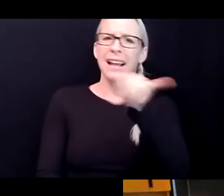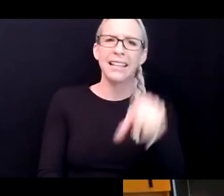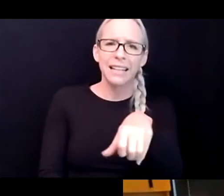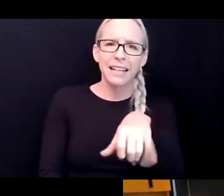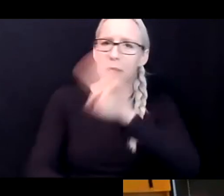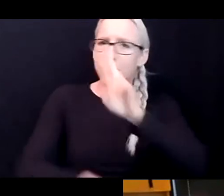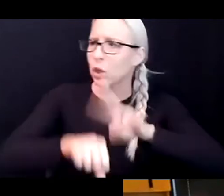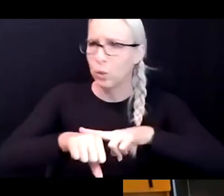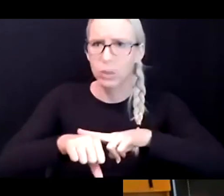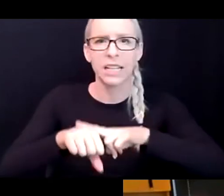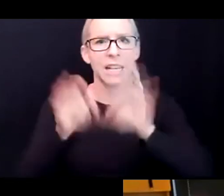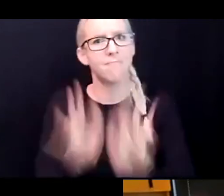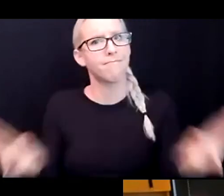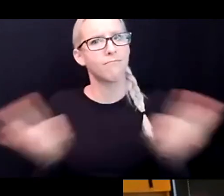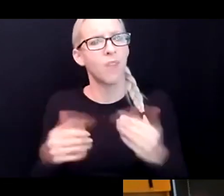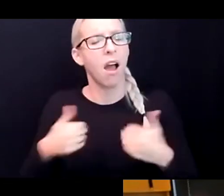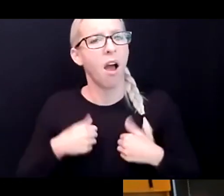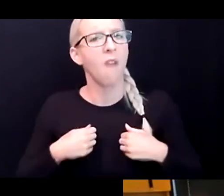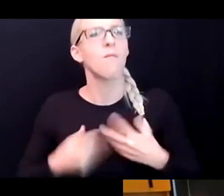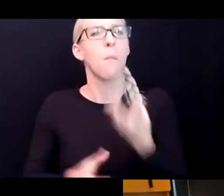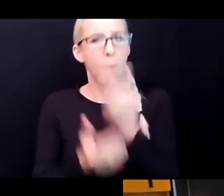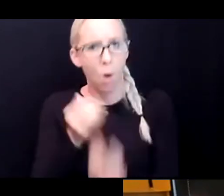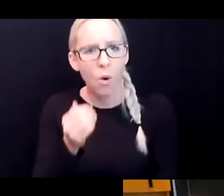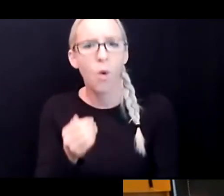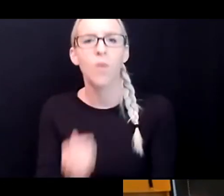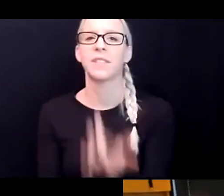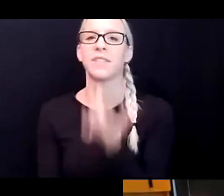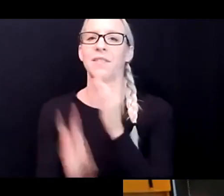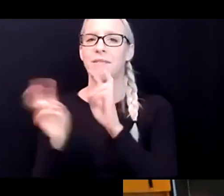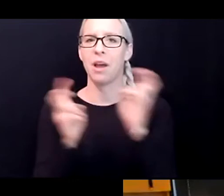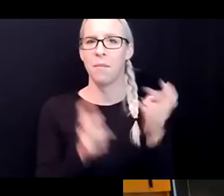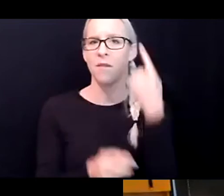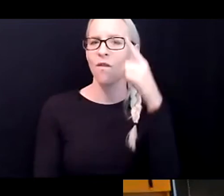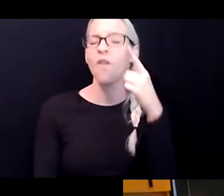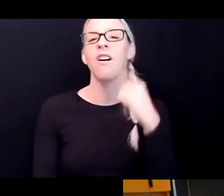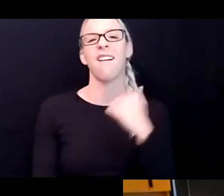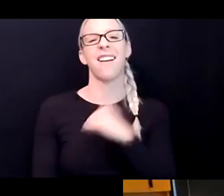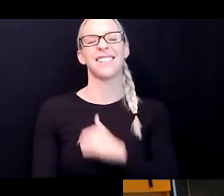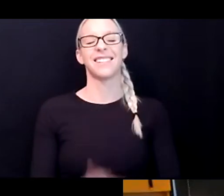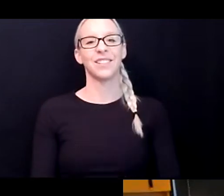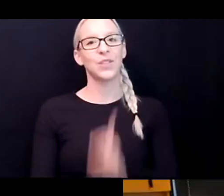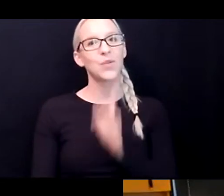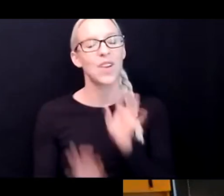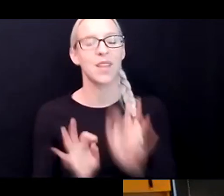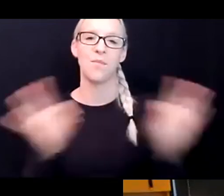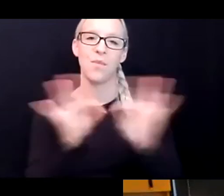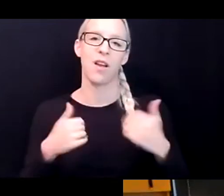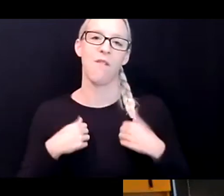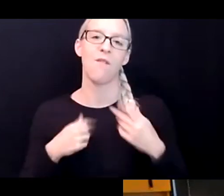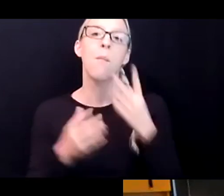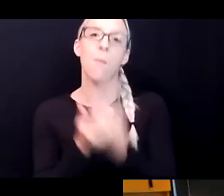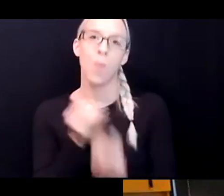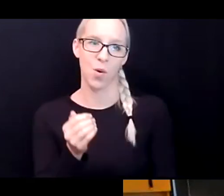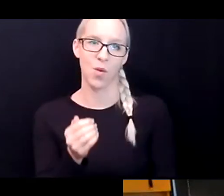all over this because this is a favorite topic for all of us, but it's actually really important to have both. And the client I was talking to yesterday